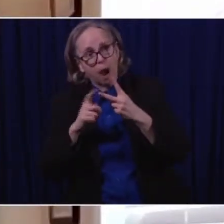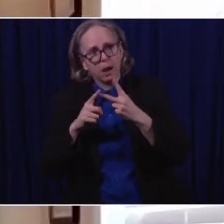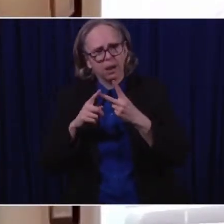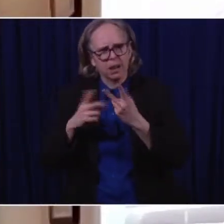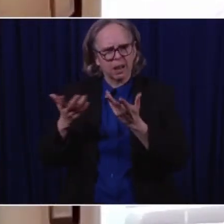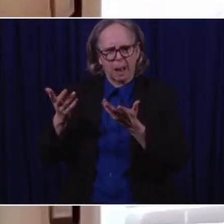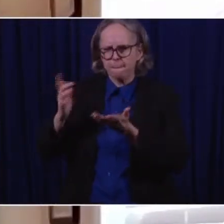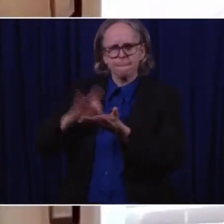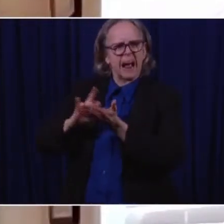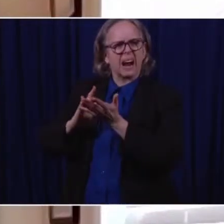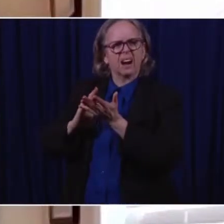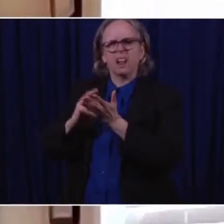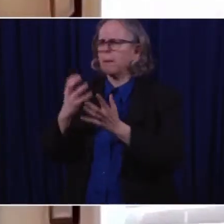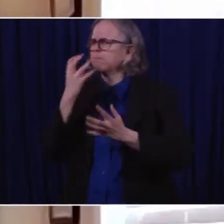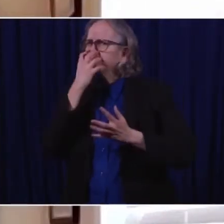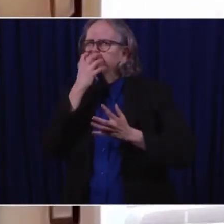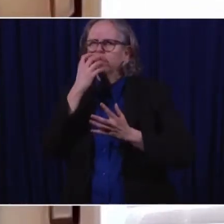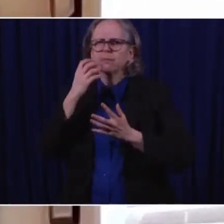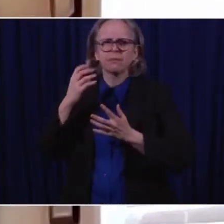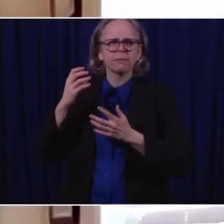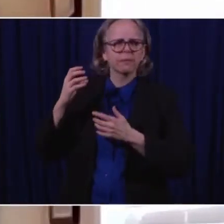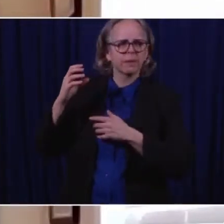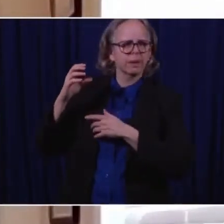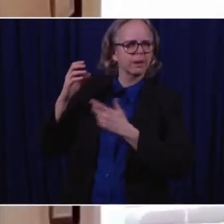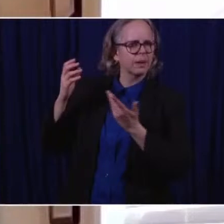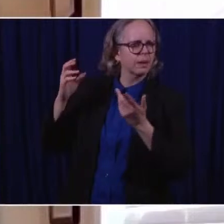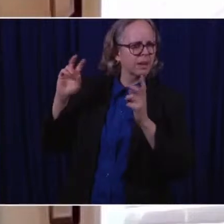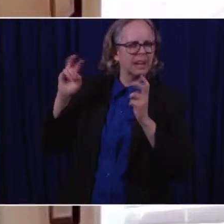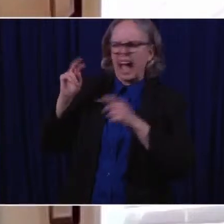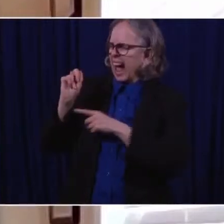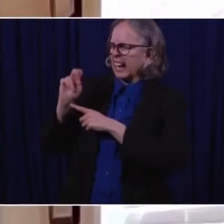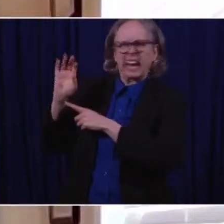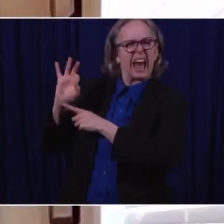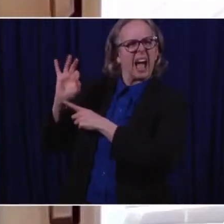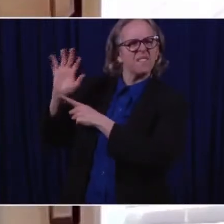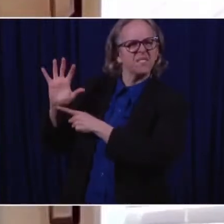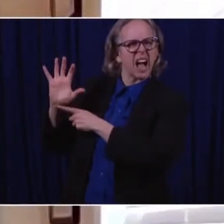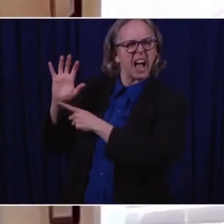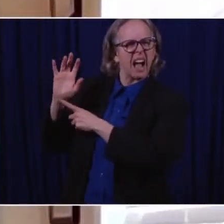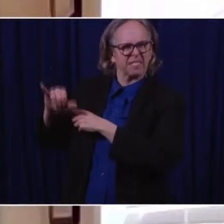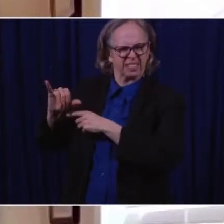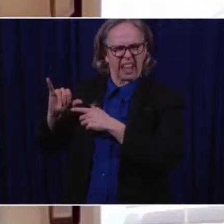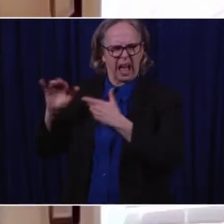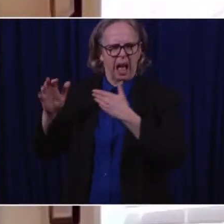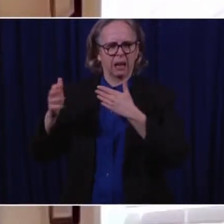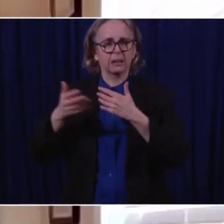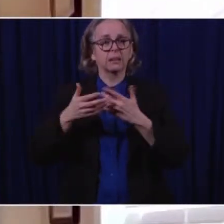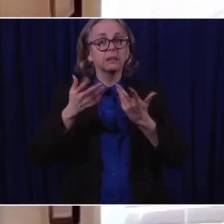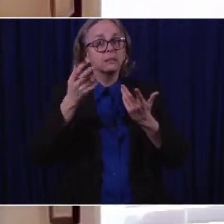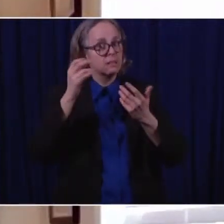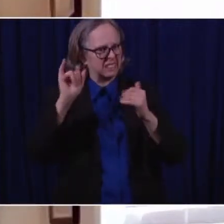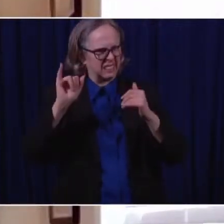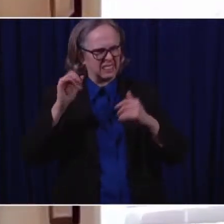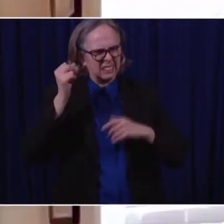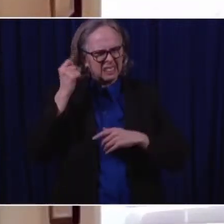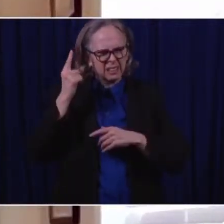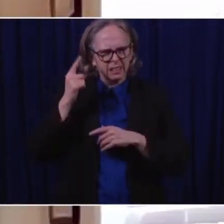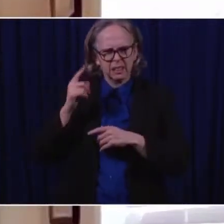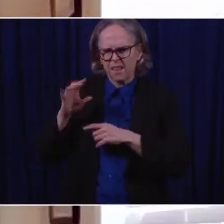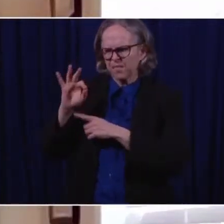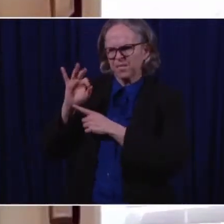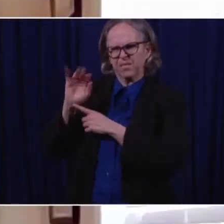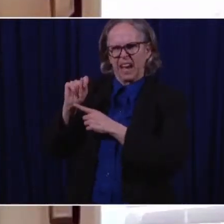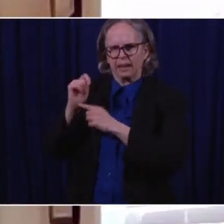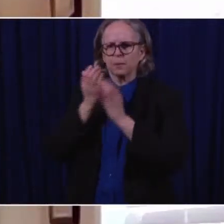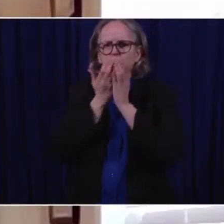KN95 masks. And then third, fit matters. Make sure that mask fits snugly everywhere,